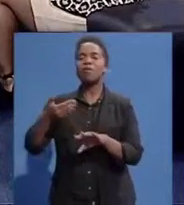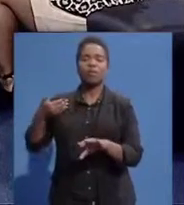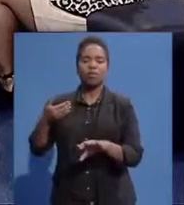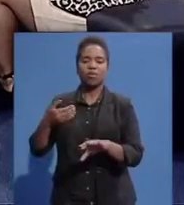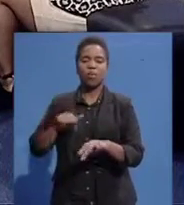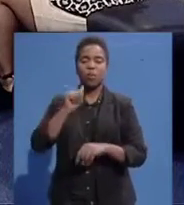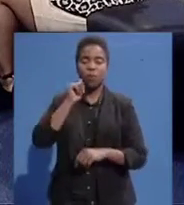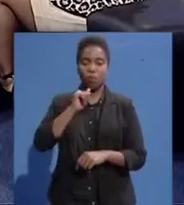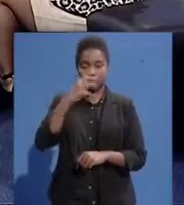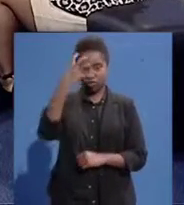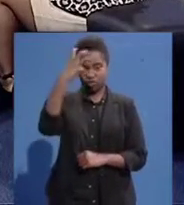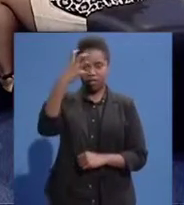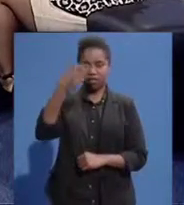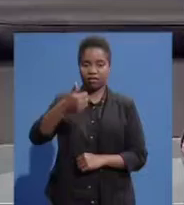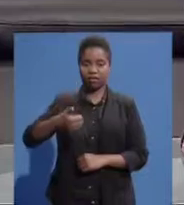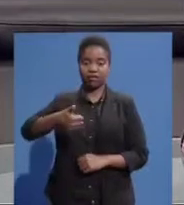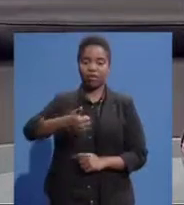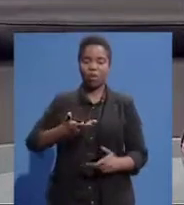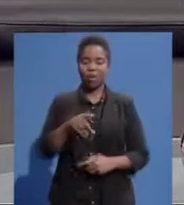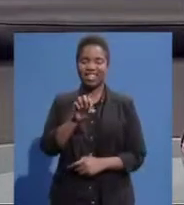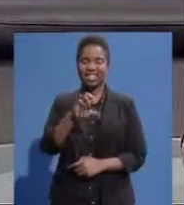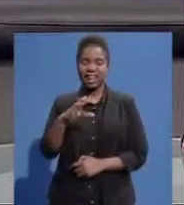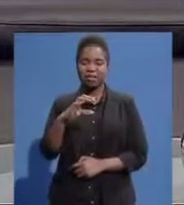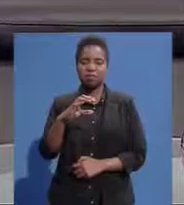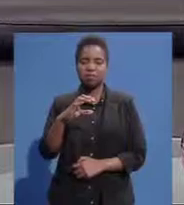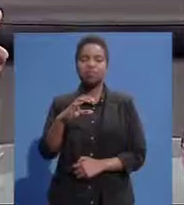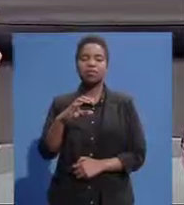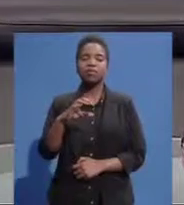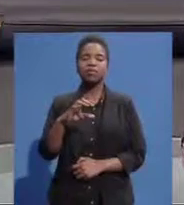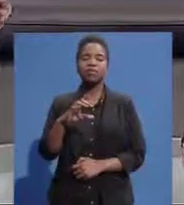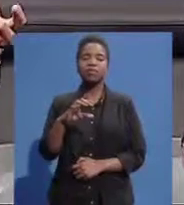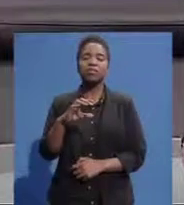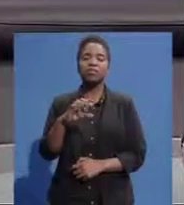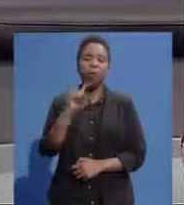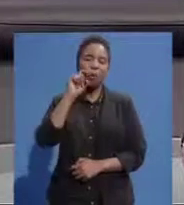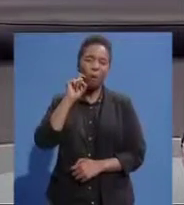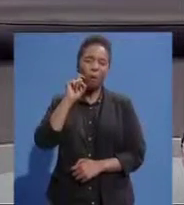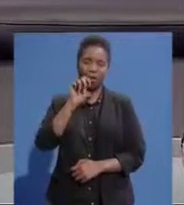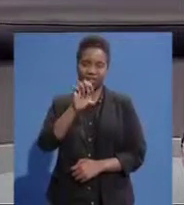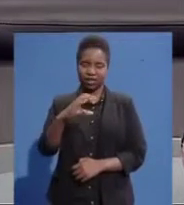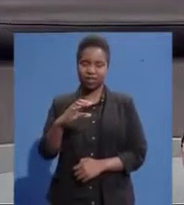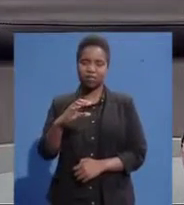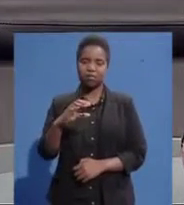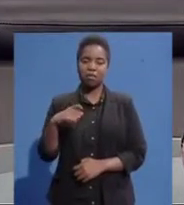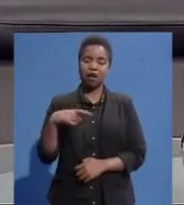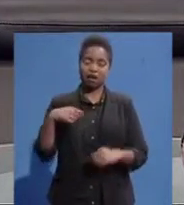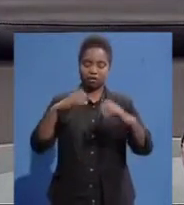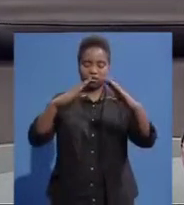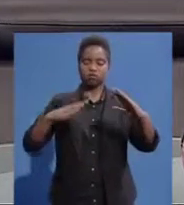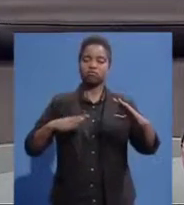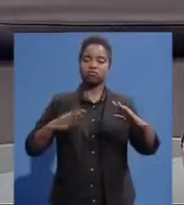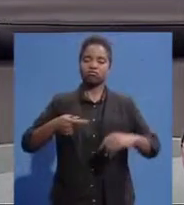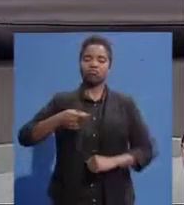the chief magistrate of the Transkei, as it was then, called at the royal household, he